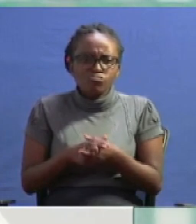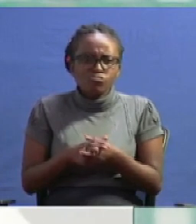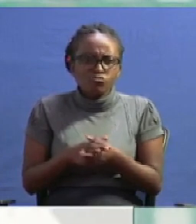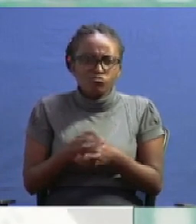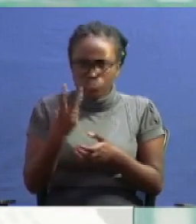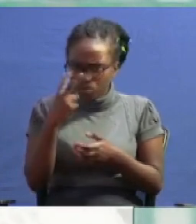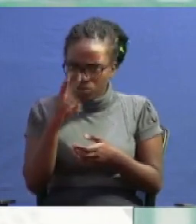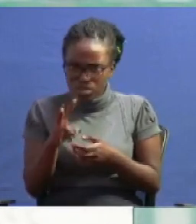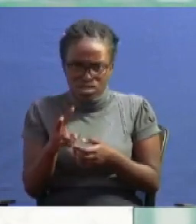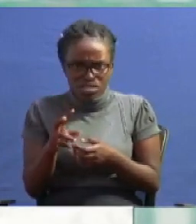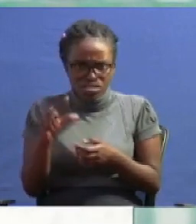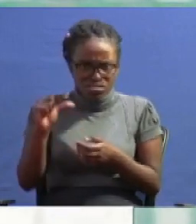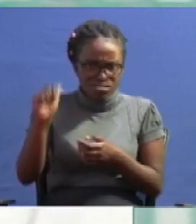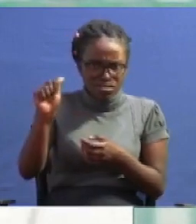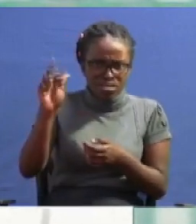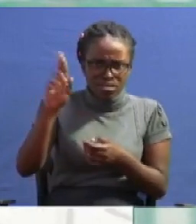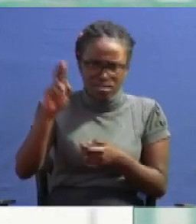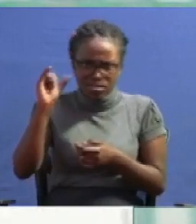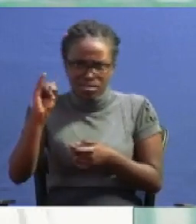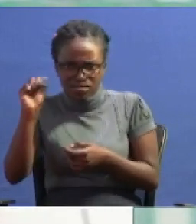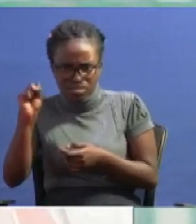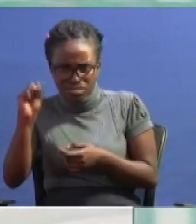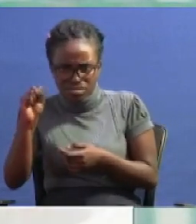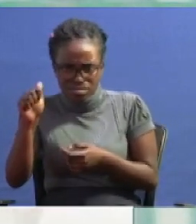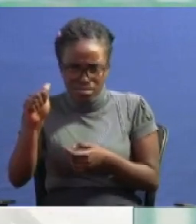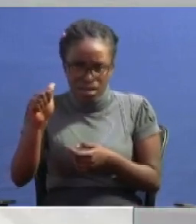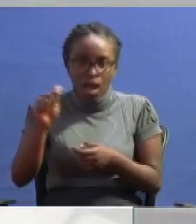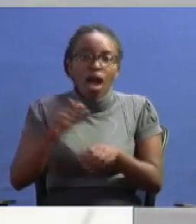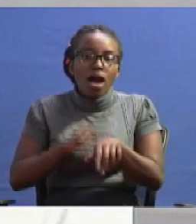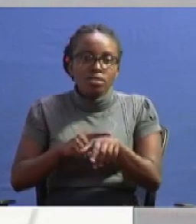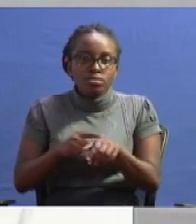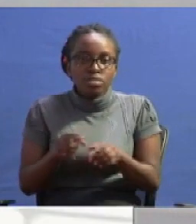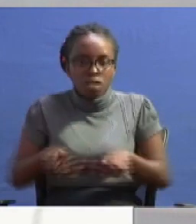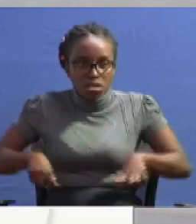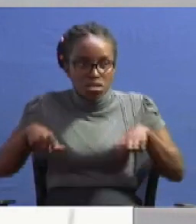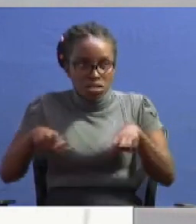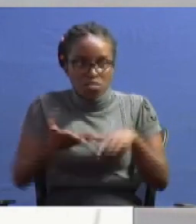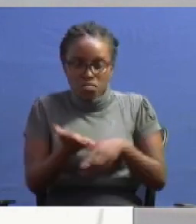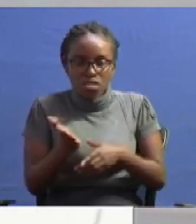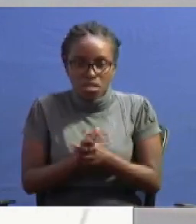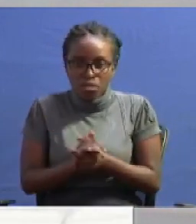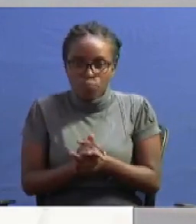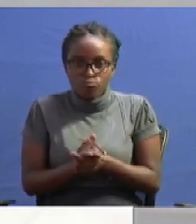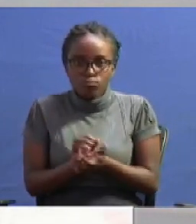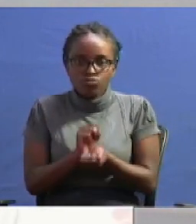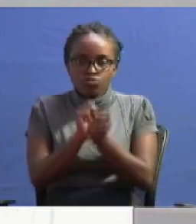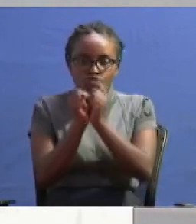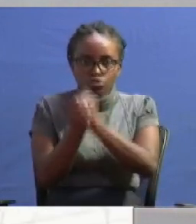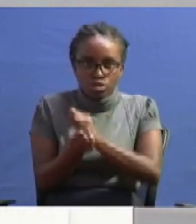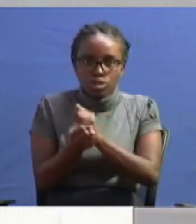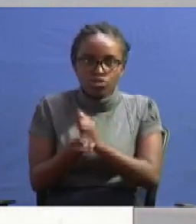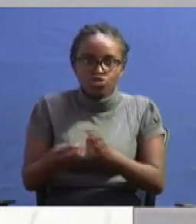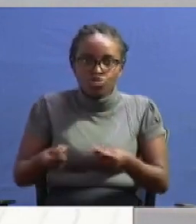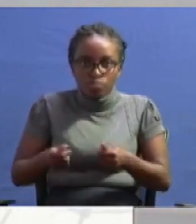Maybe they're even more advantaged than you. All right. Yeah. So let's switch gears to controversial finance